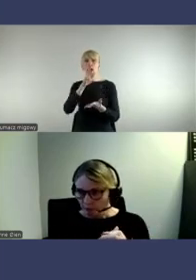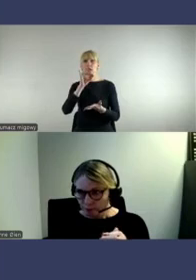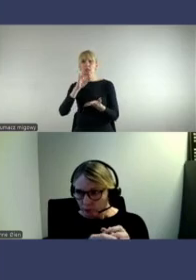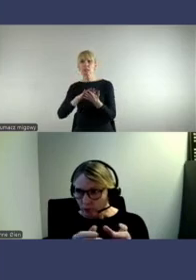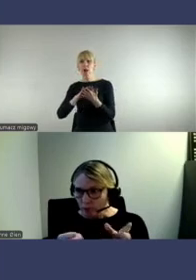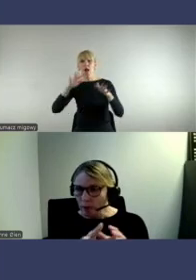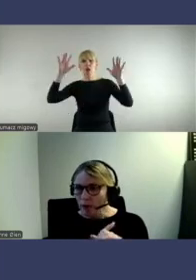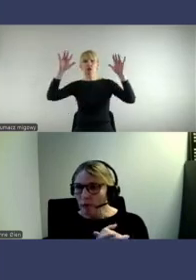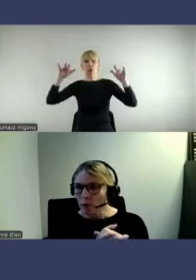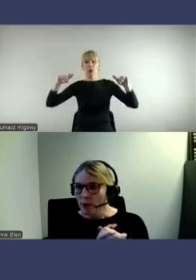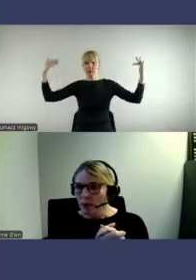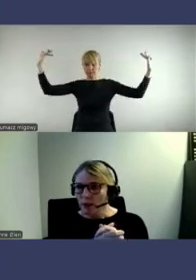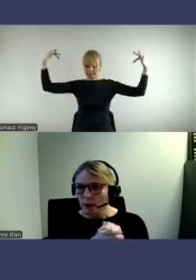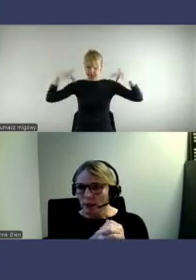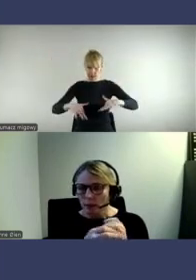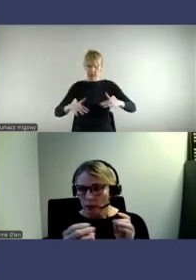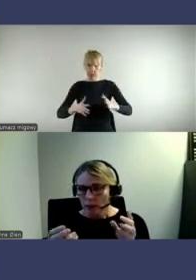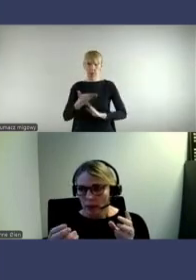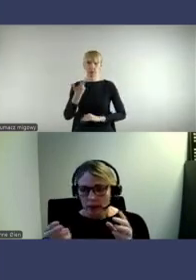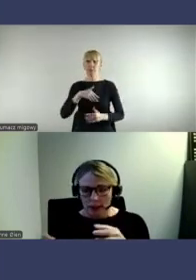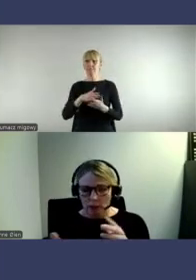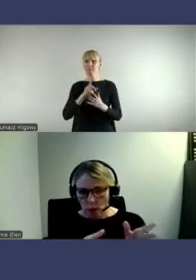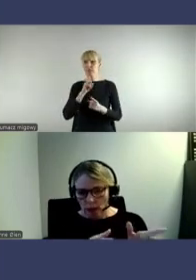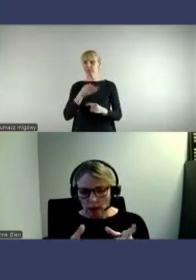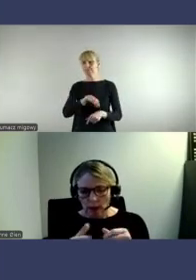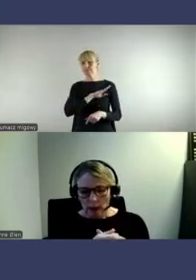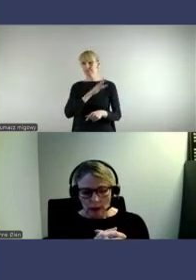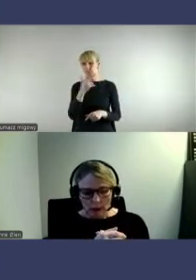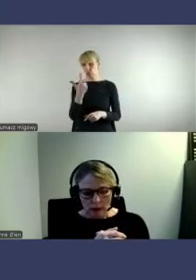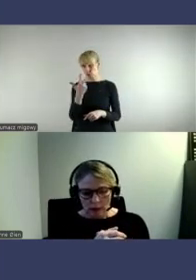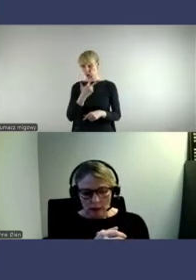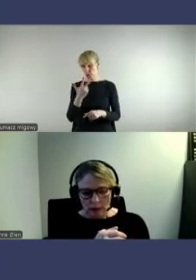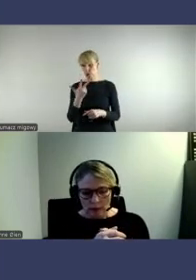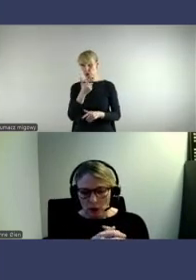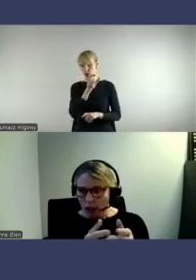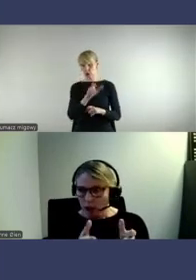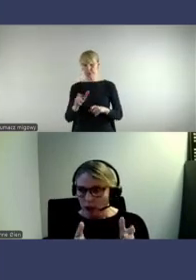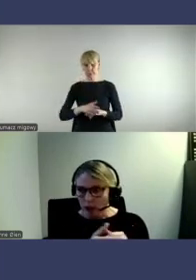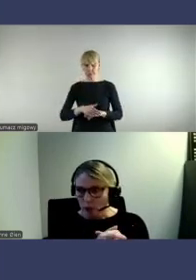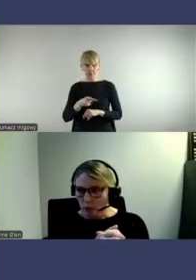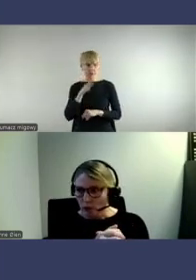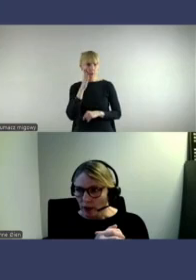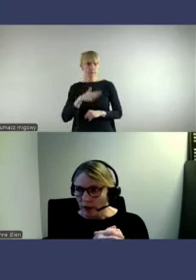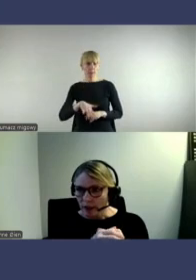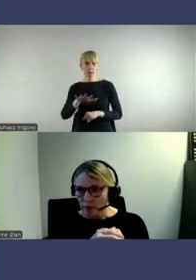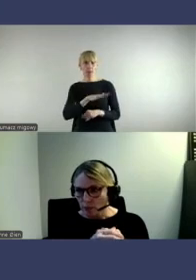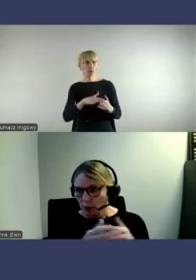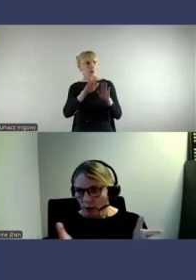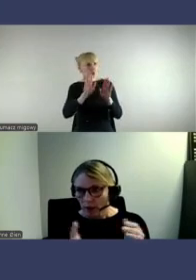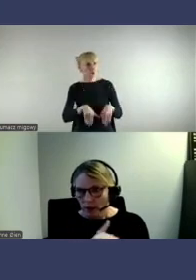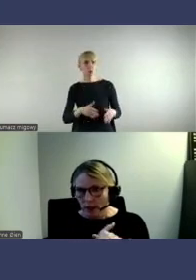life. Residents, instead of using the shelters that were provided,